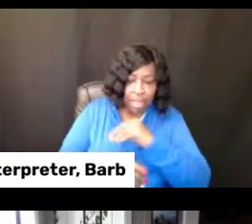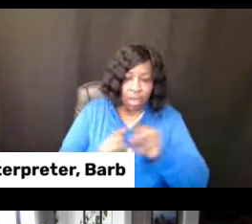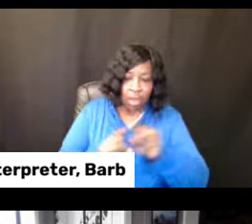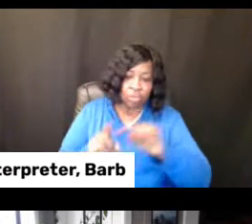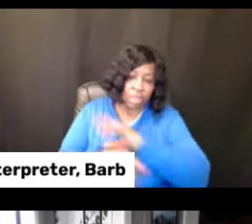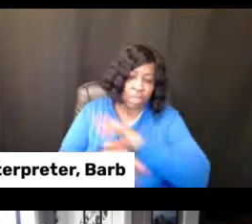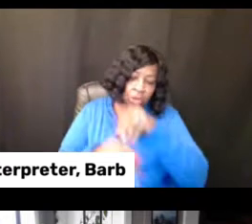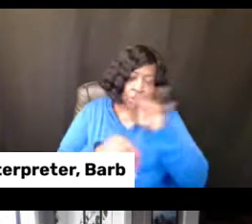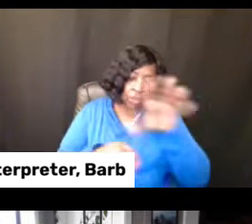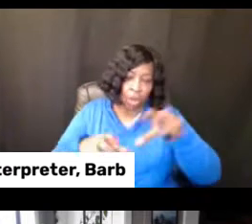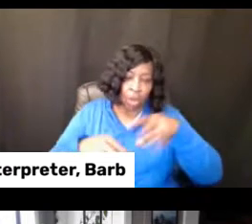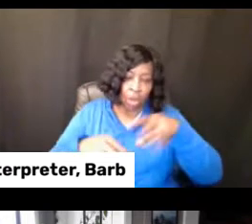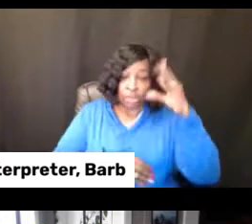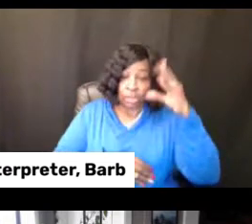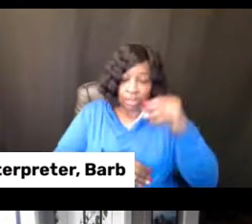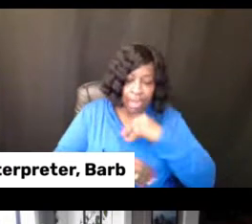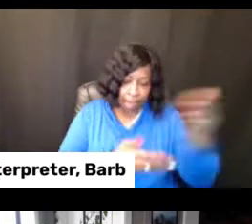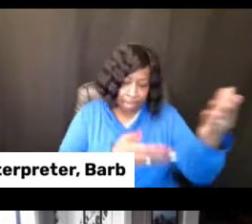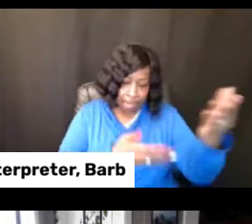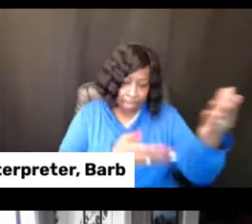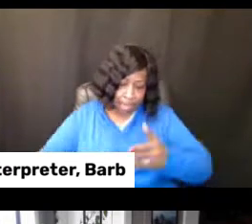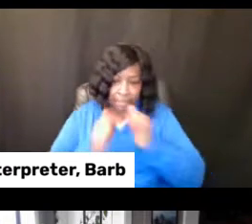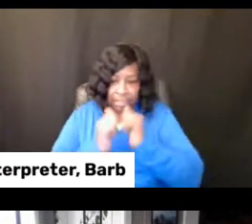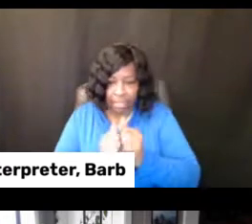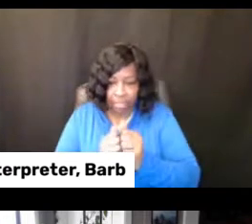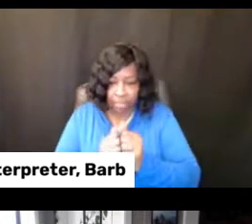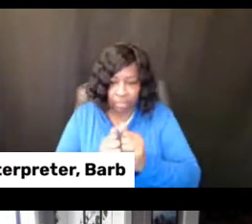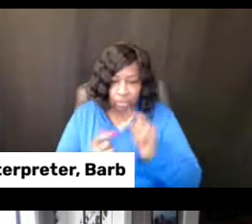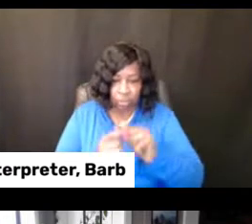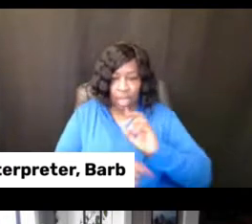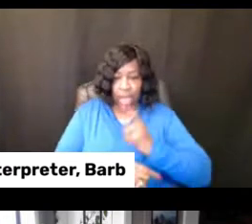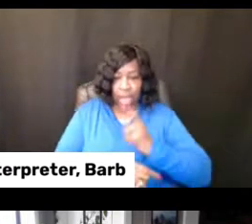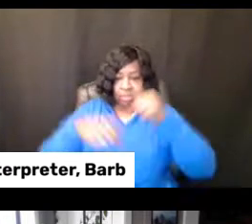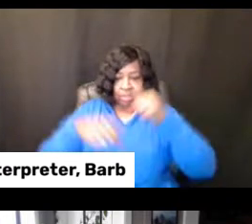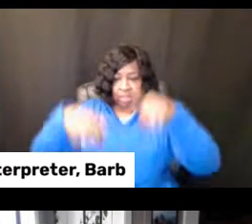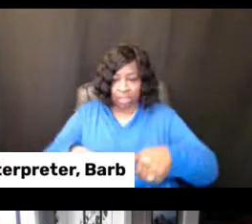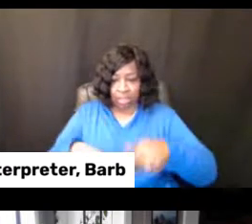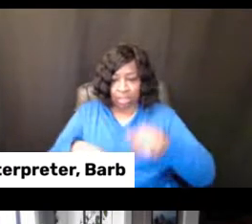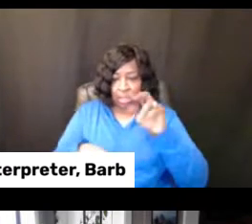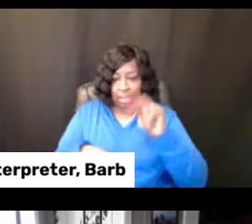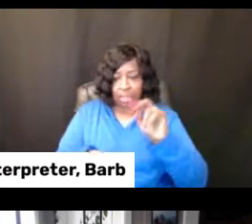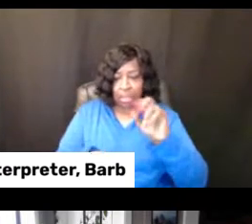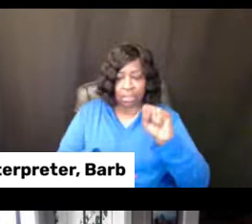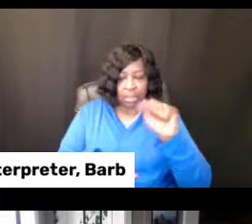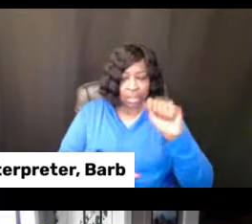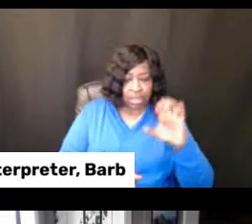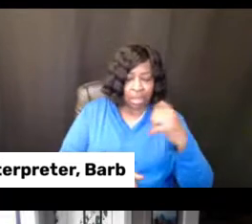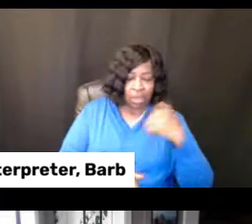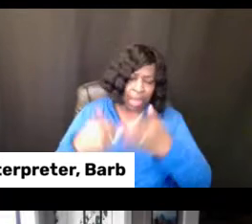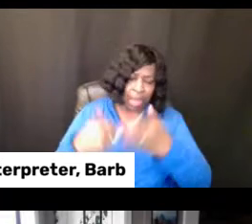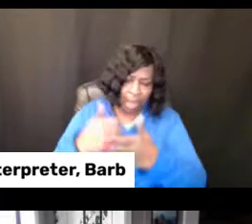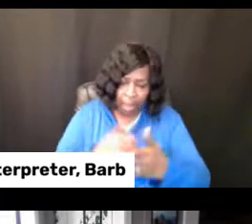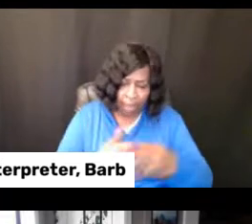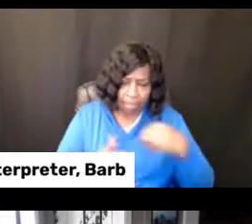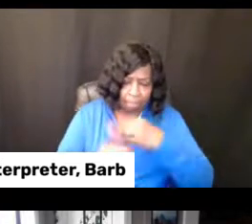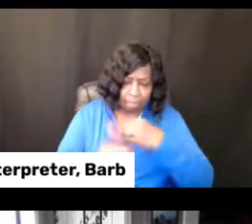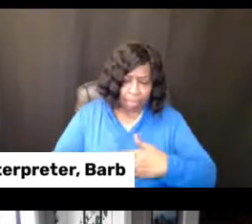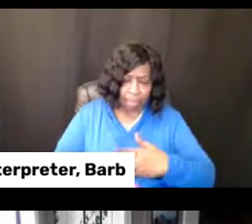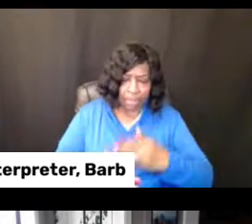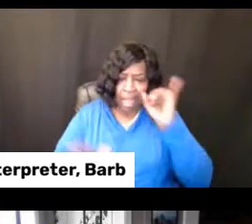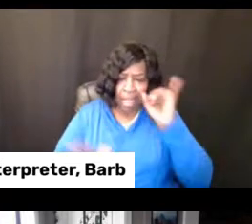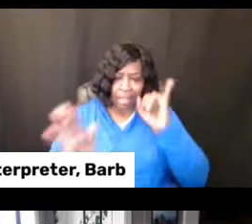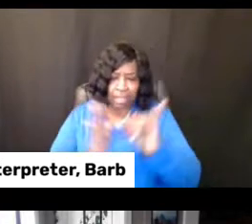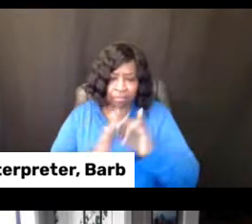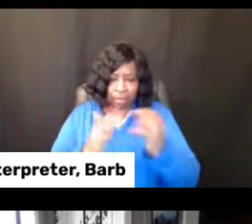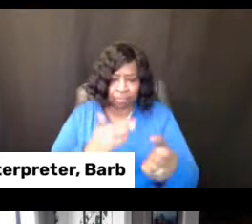observations and bring those together to us at NSAC. At NSAC, we help our members identify top priorities for sustainable food